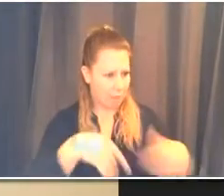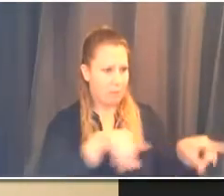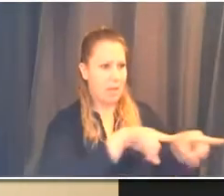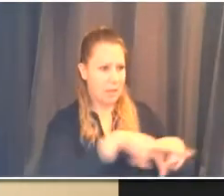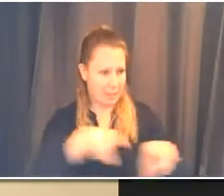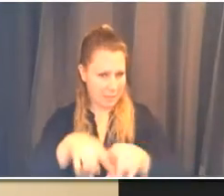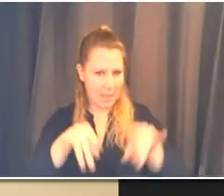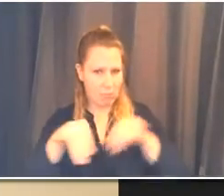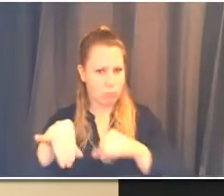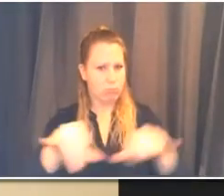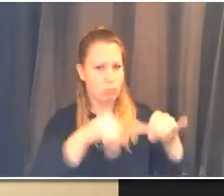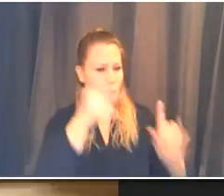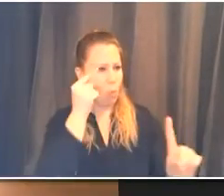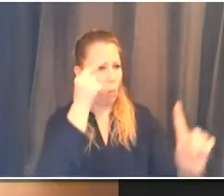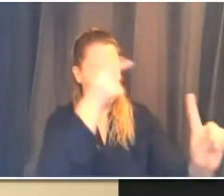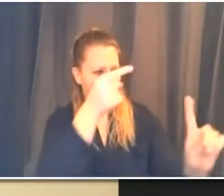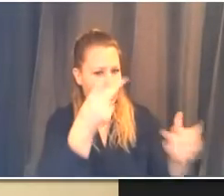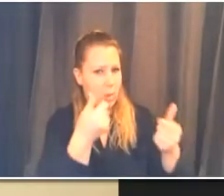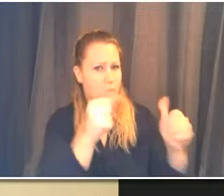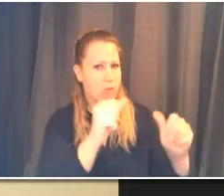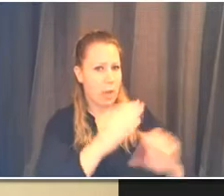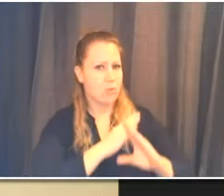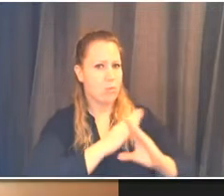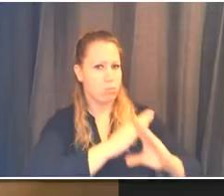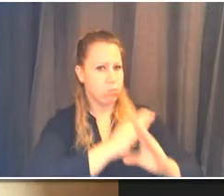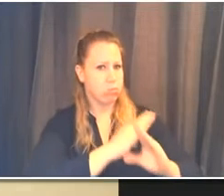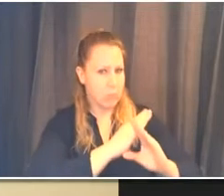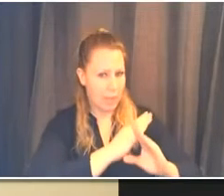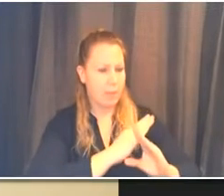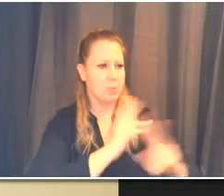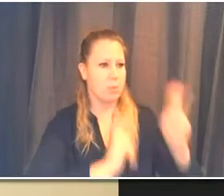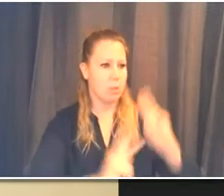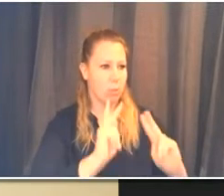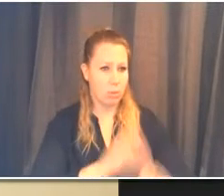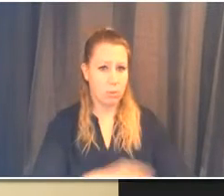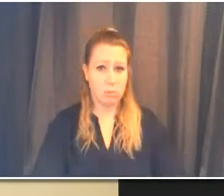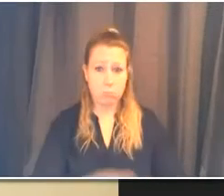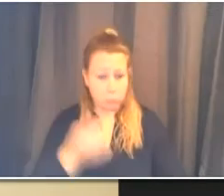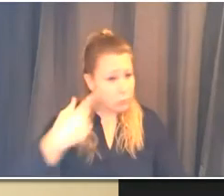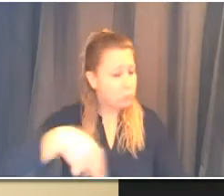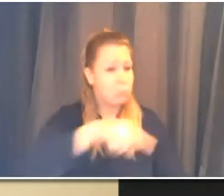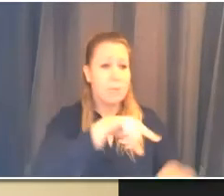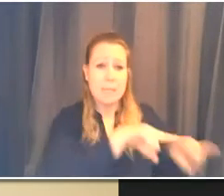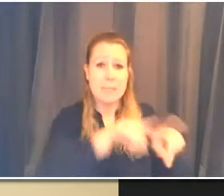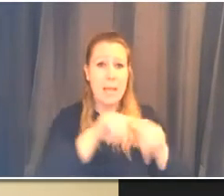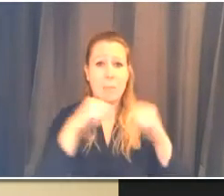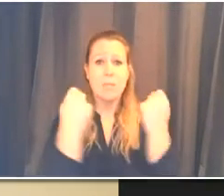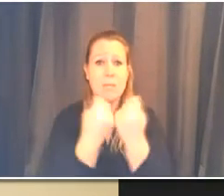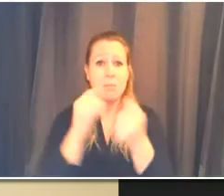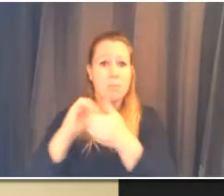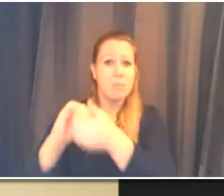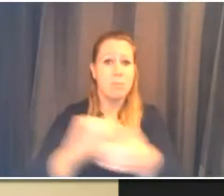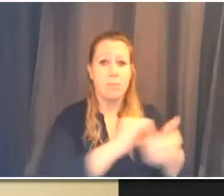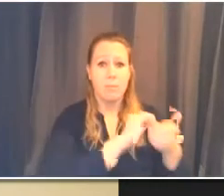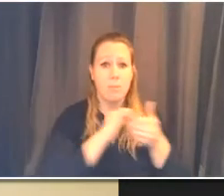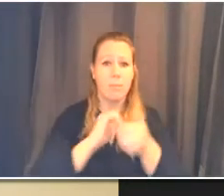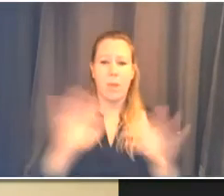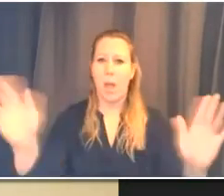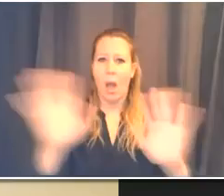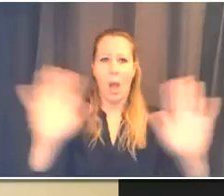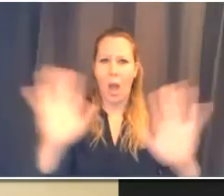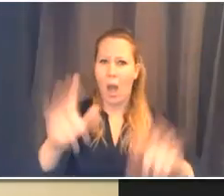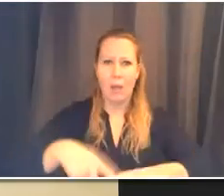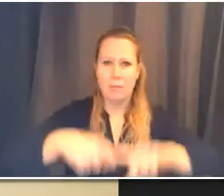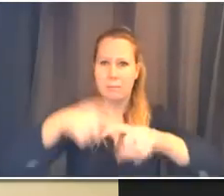dvos out and we didn't fill those positions in a meaningful well way means that we have people cooped up in their